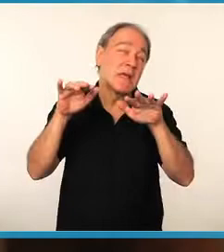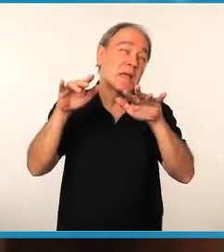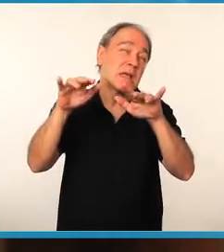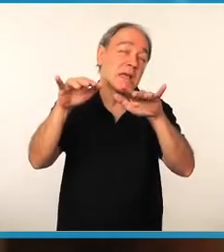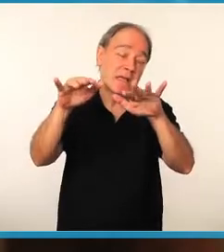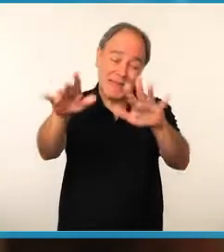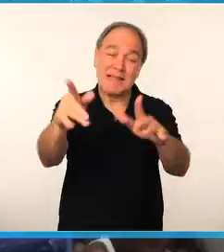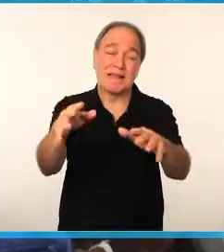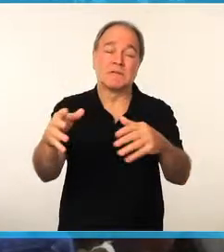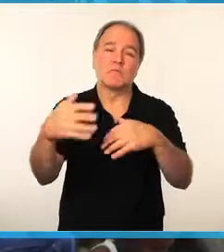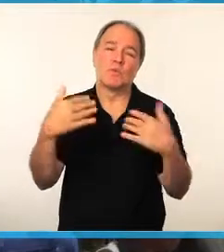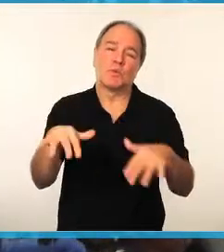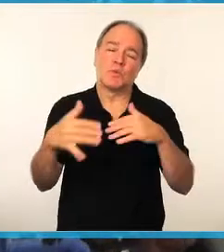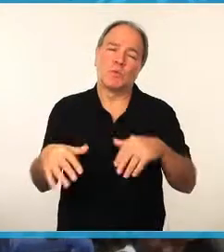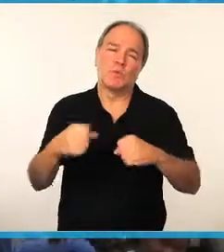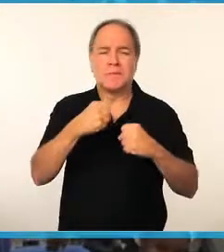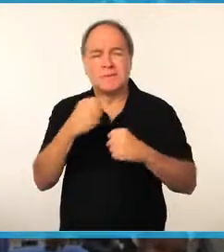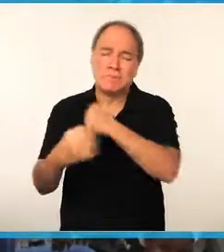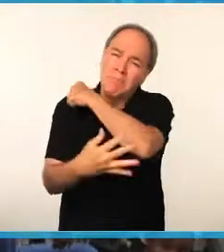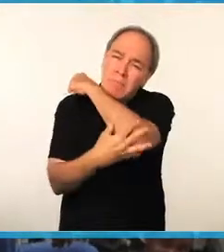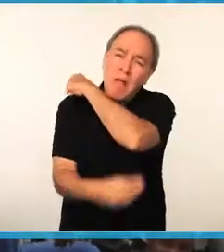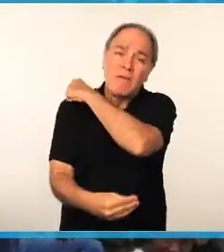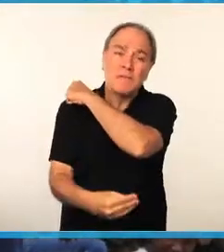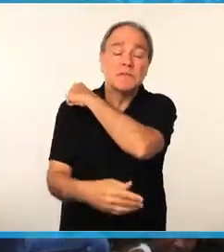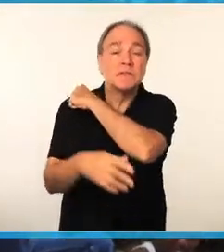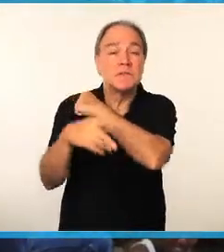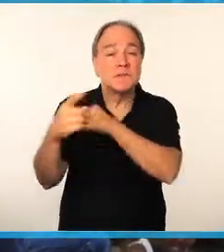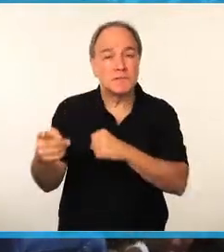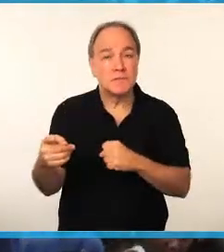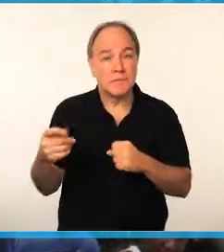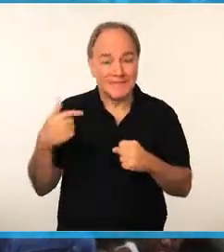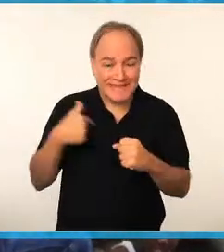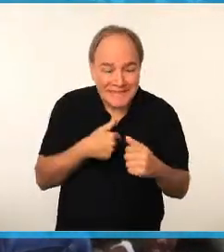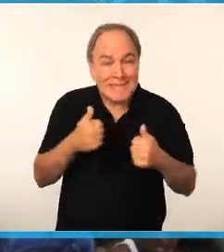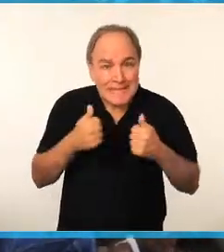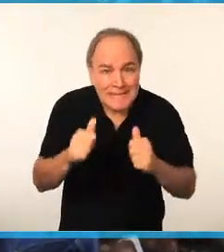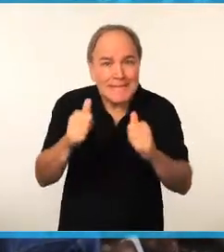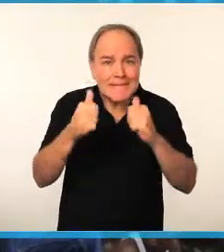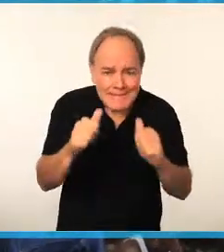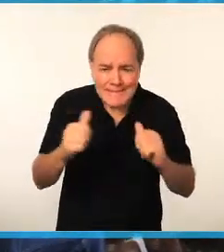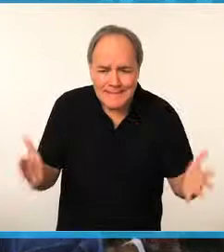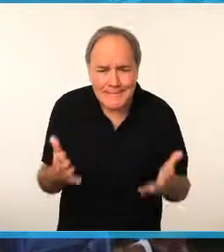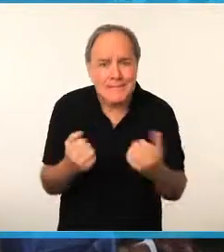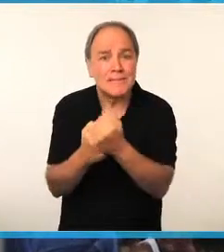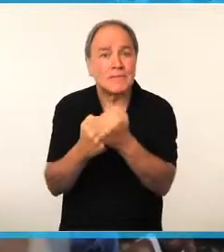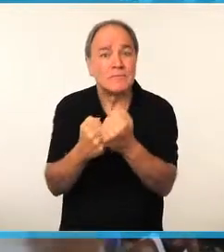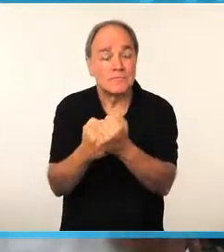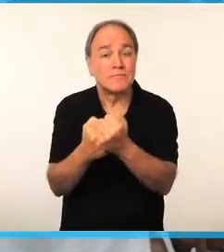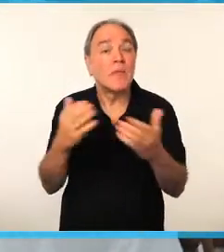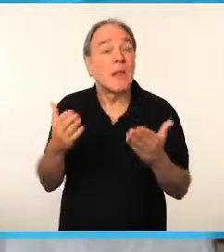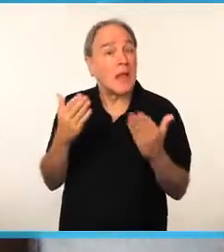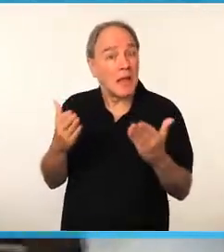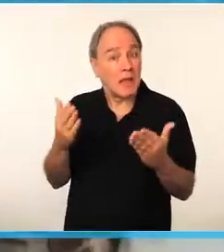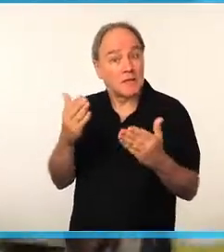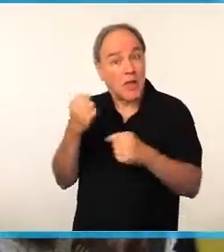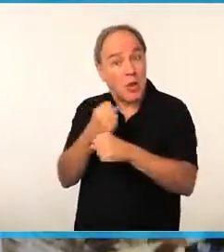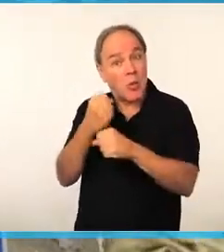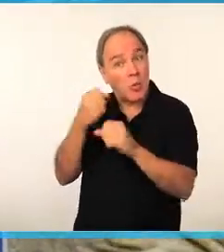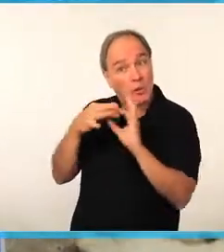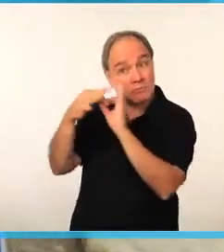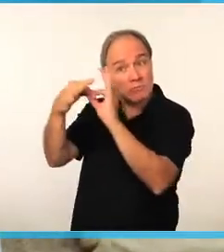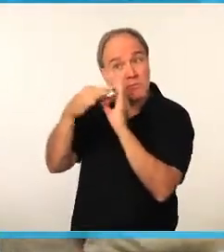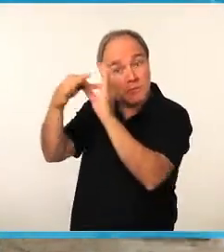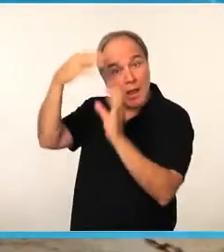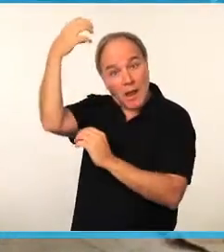with disabilities. The vast majority of living in abject poverty. A lot of efforts are being